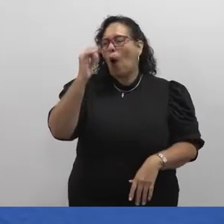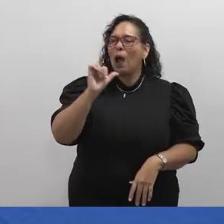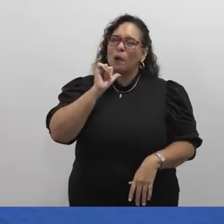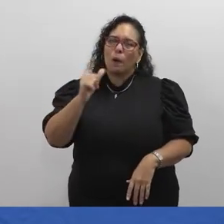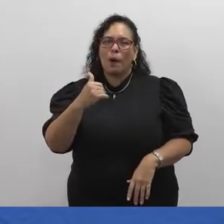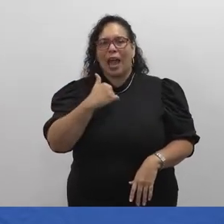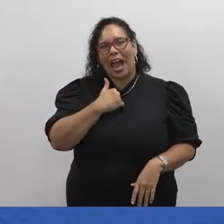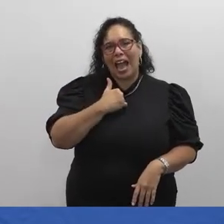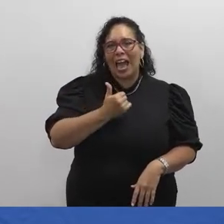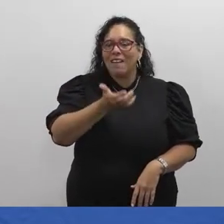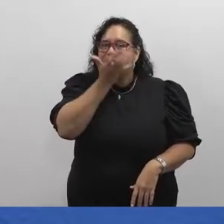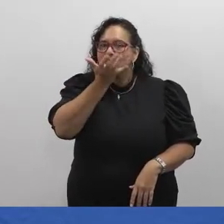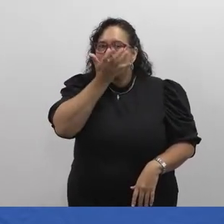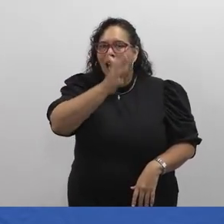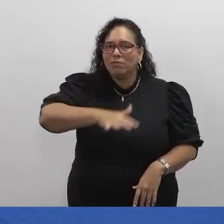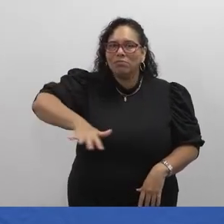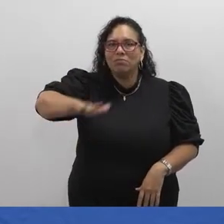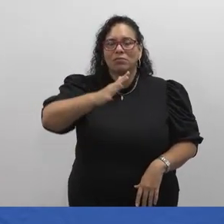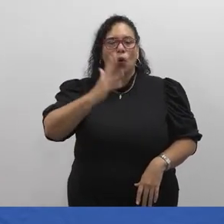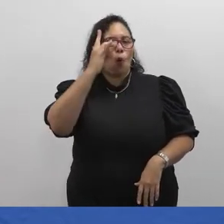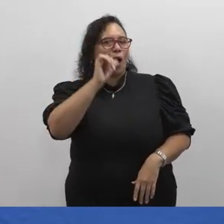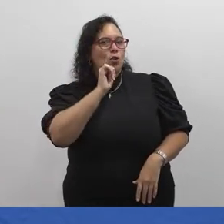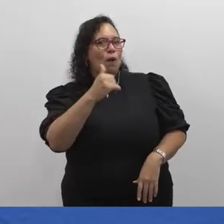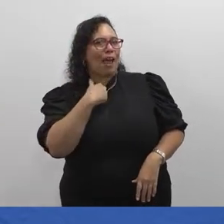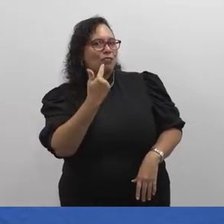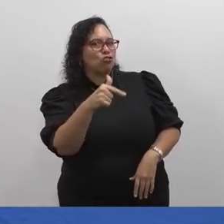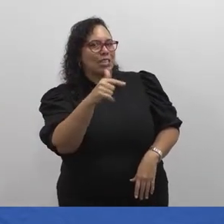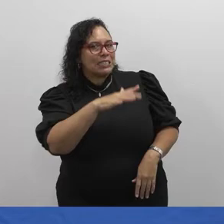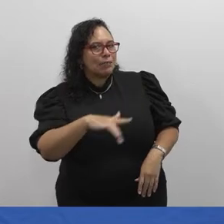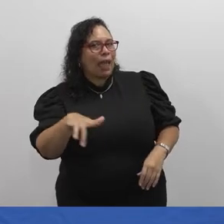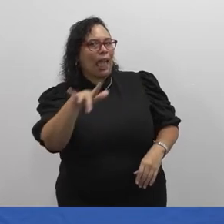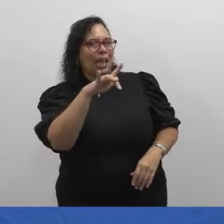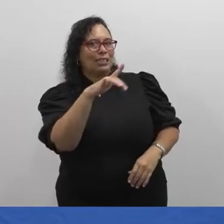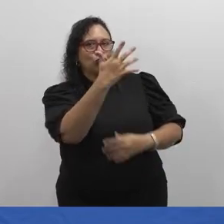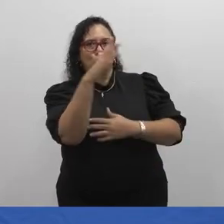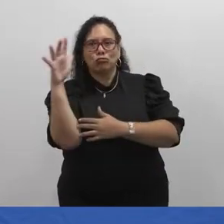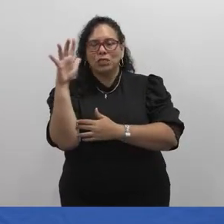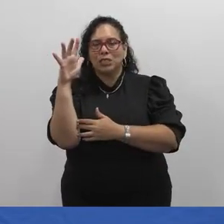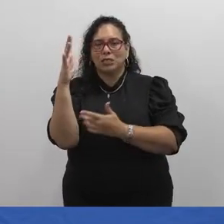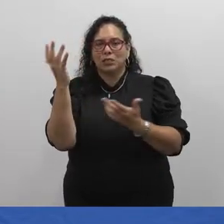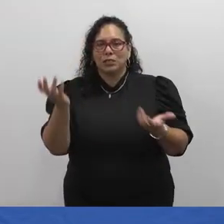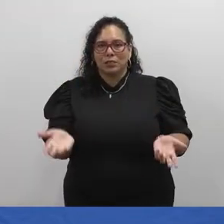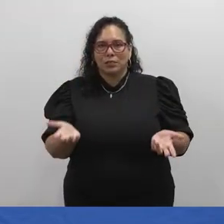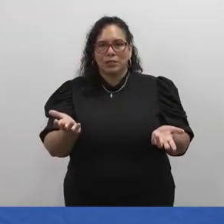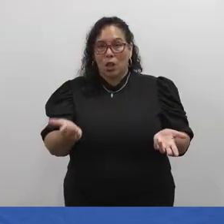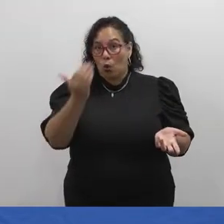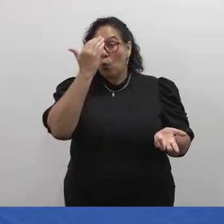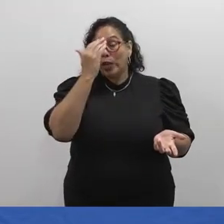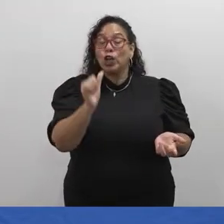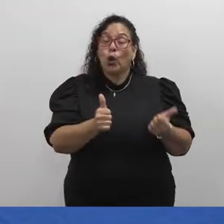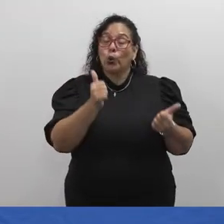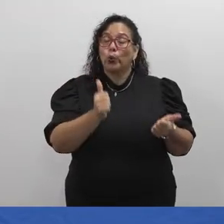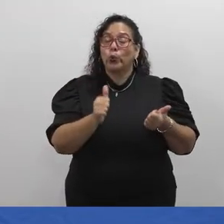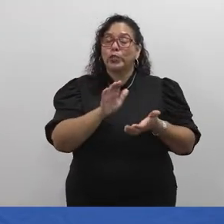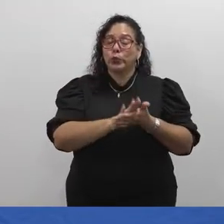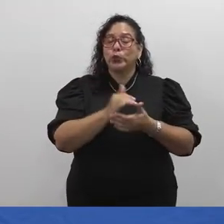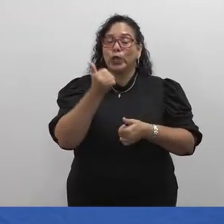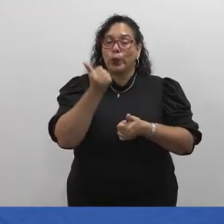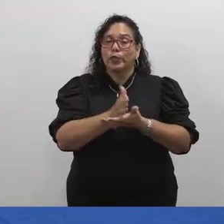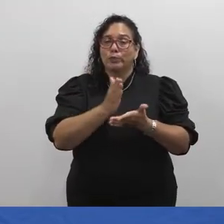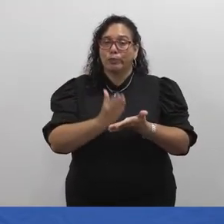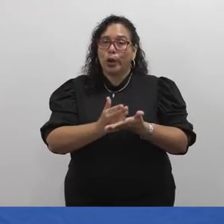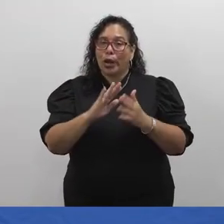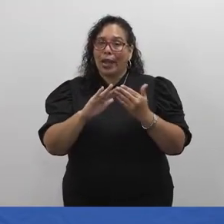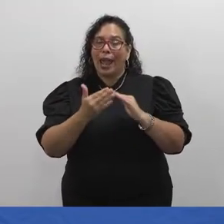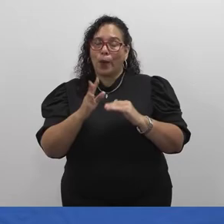we have fields? Mm-hmm. Why don't we have green space at some schools in the district? And we know which schools, mm-hmm. which part of town